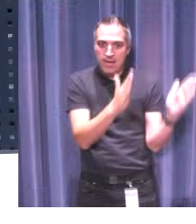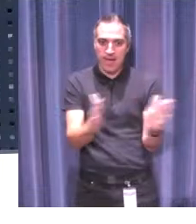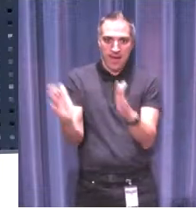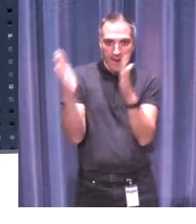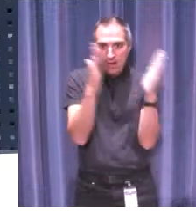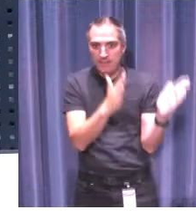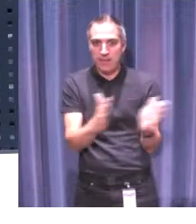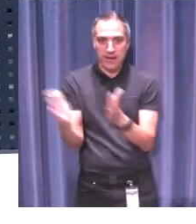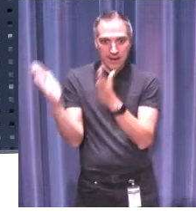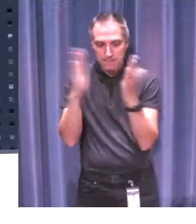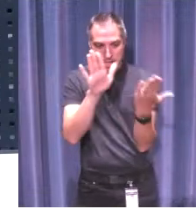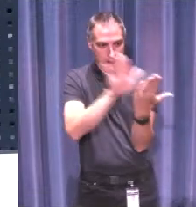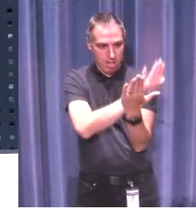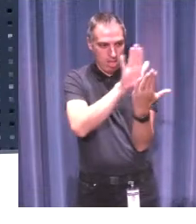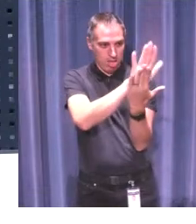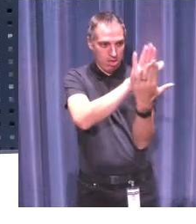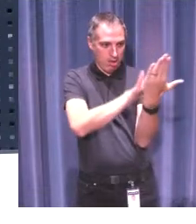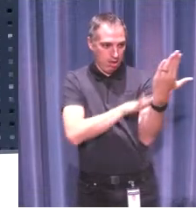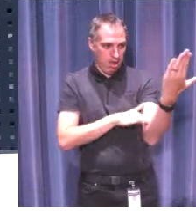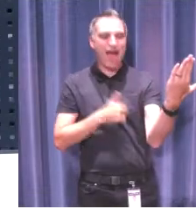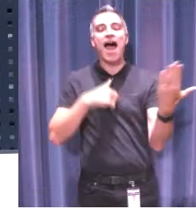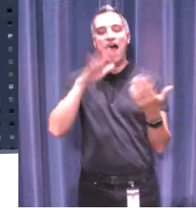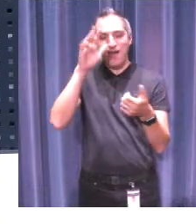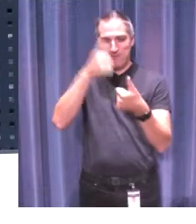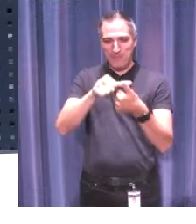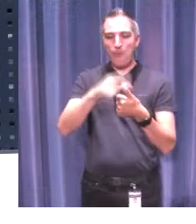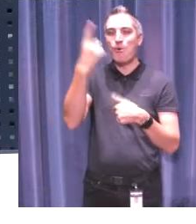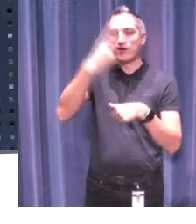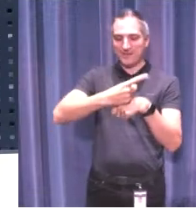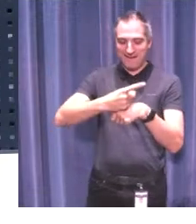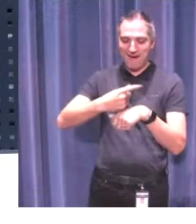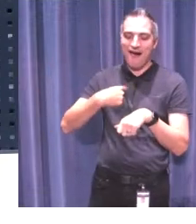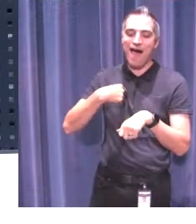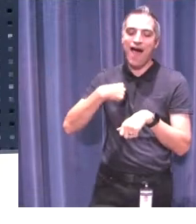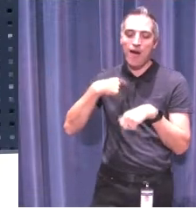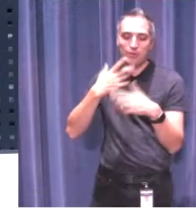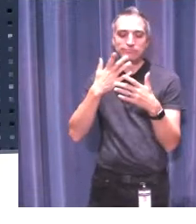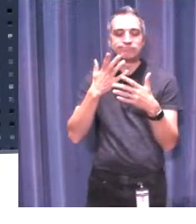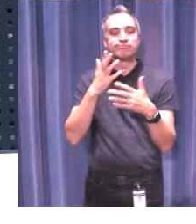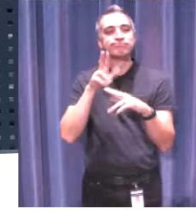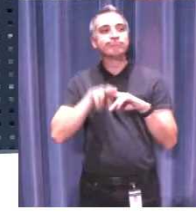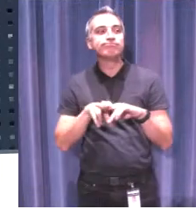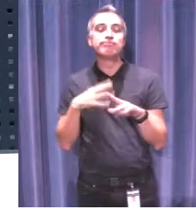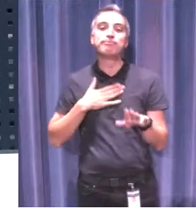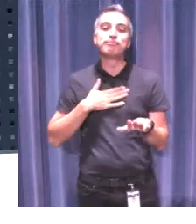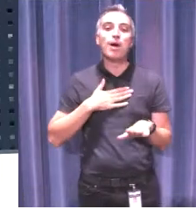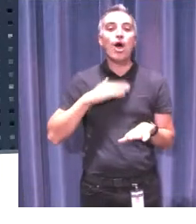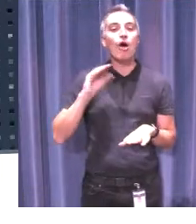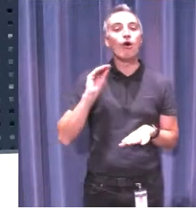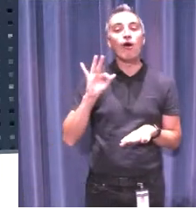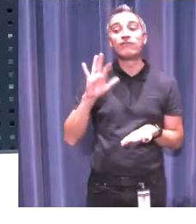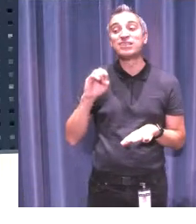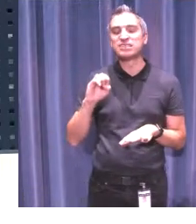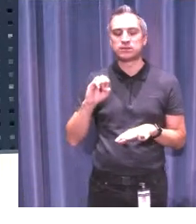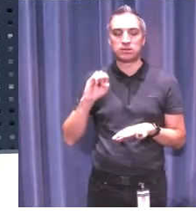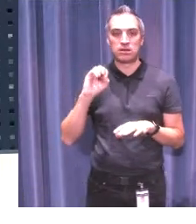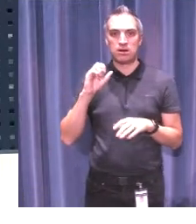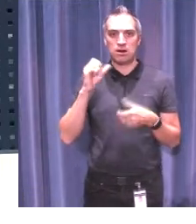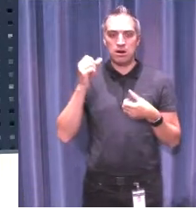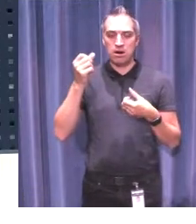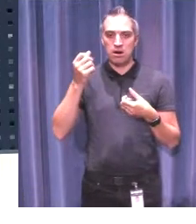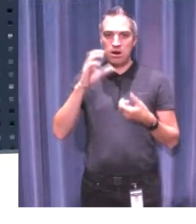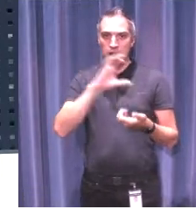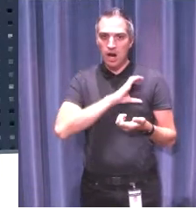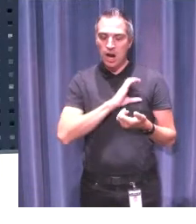policing. I won't forget, I was in my office one day, and all of a sudden there were cop cars in